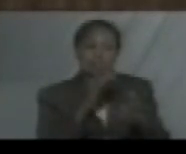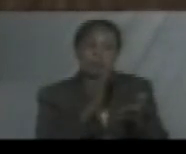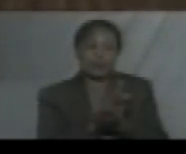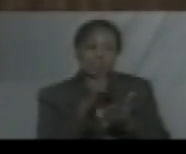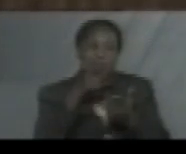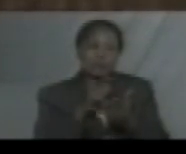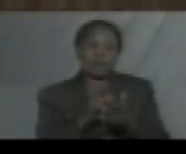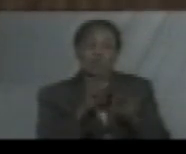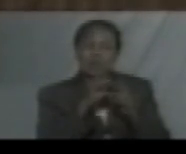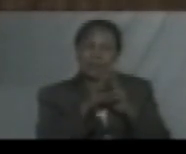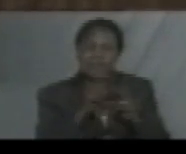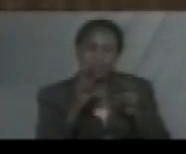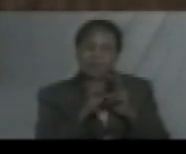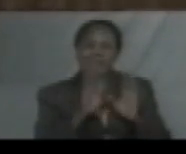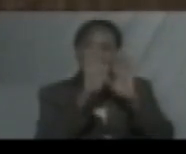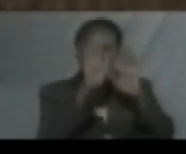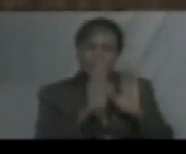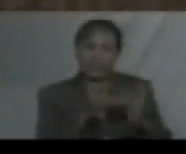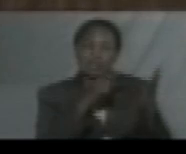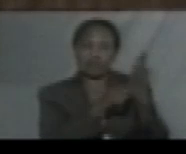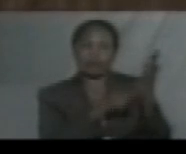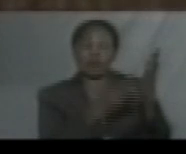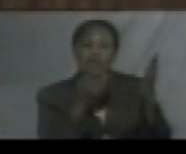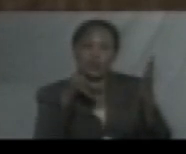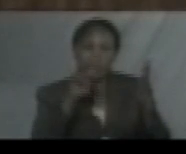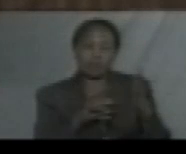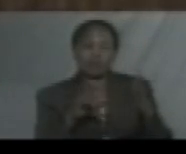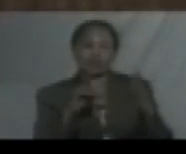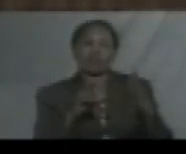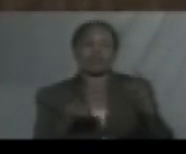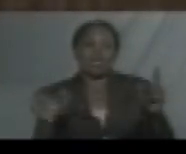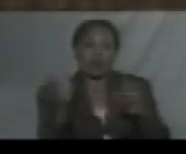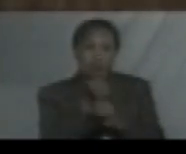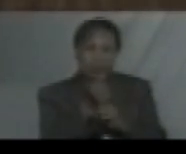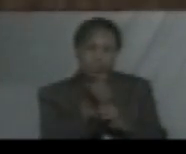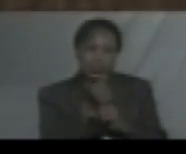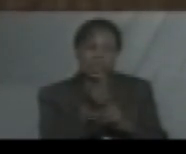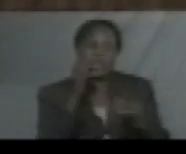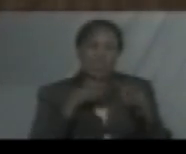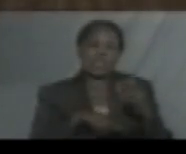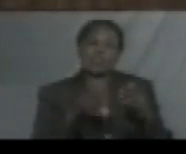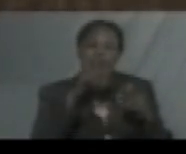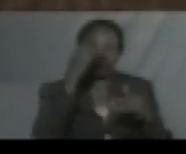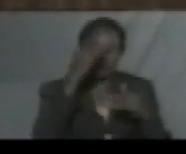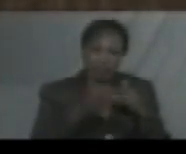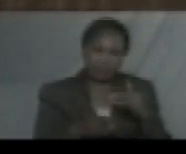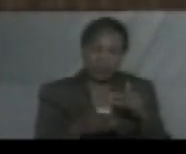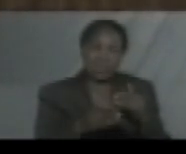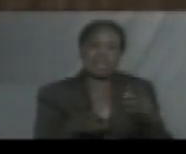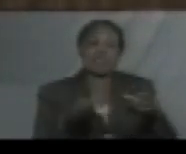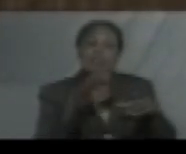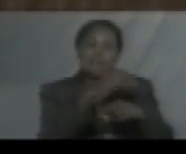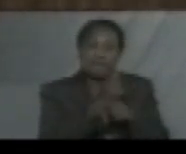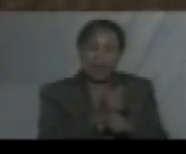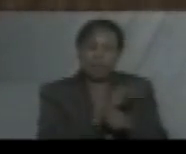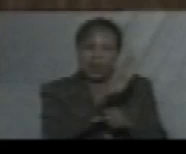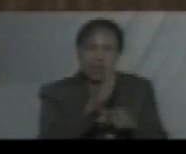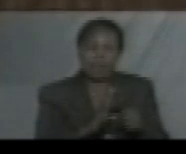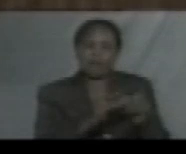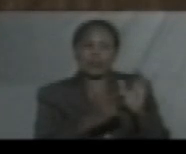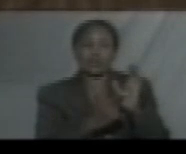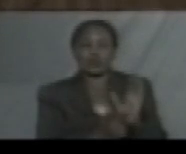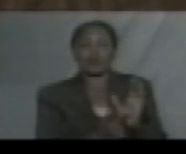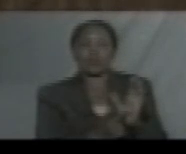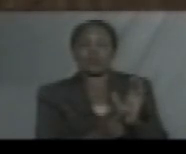most fundamental specifications. In conclusion, the firm did not demonstrate prototype